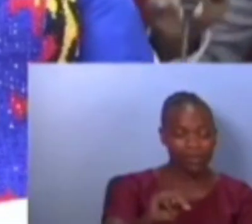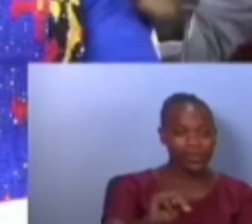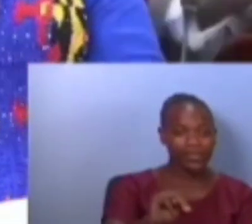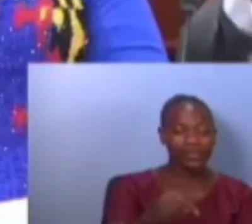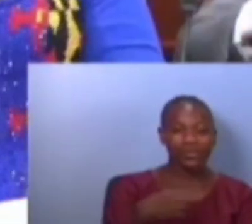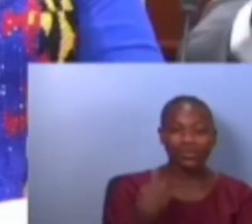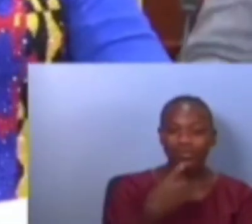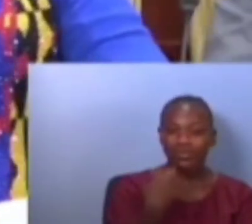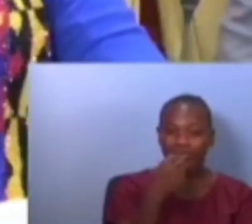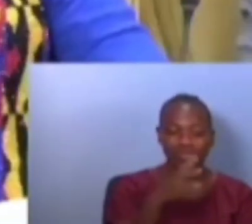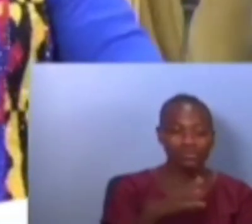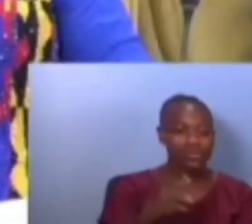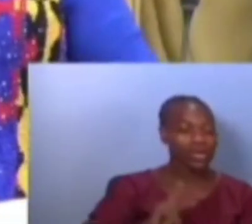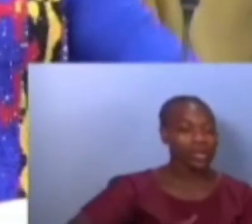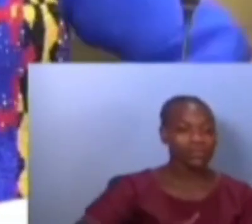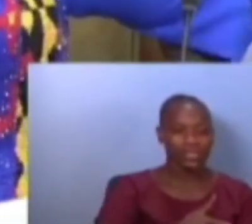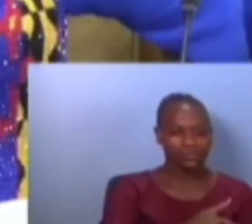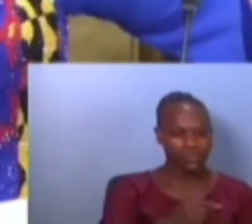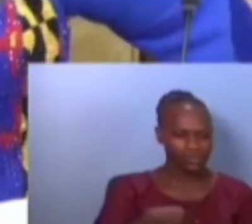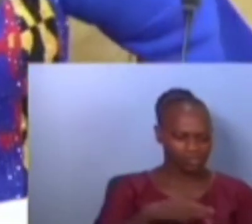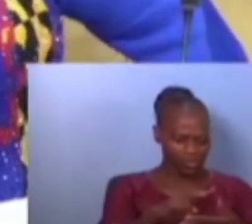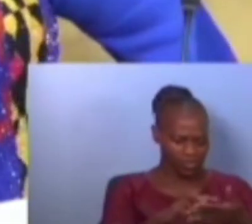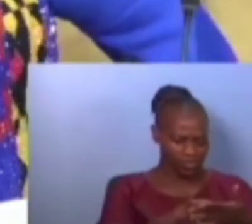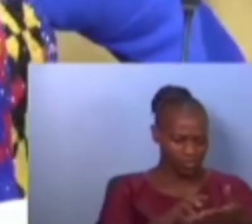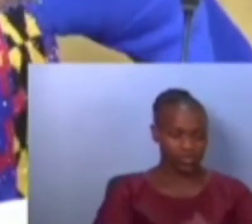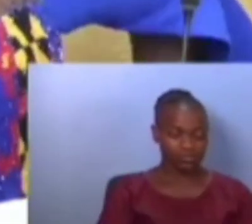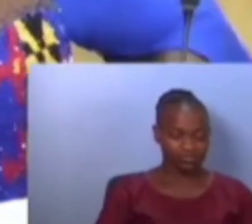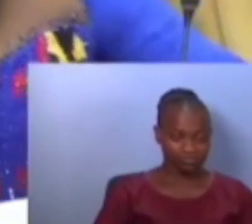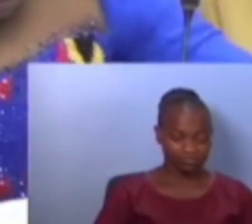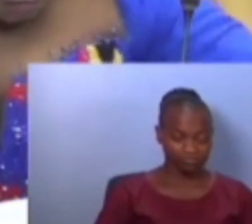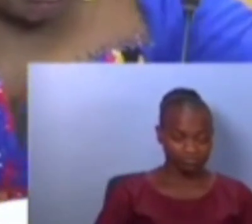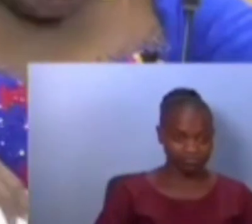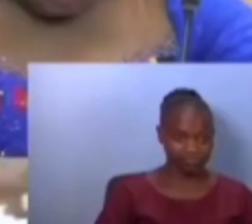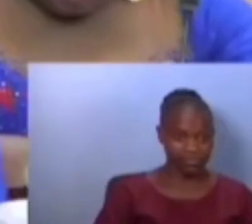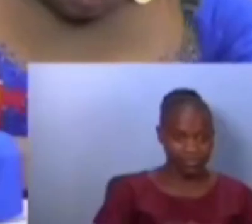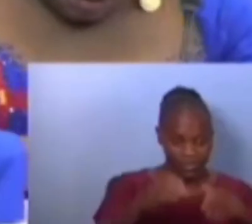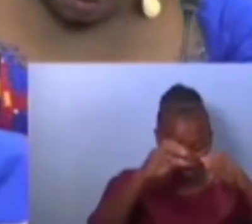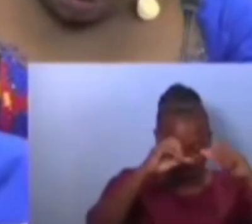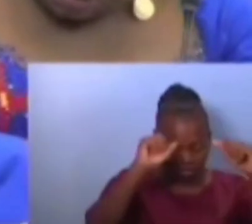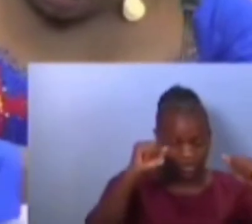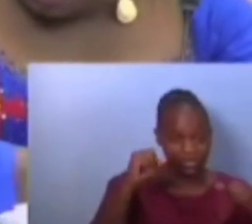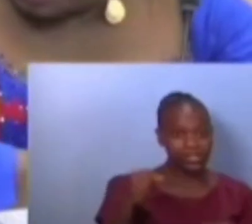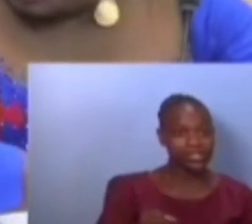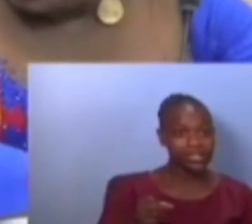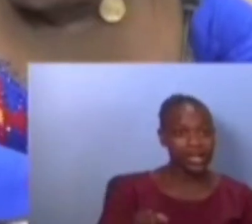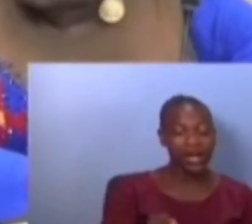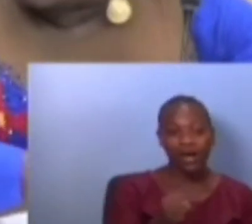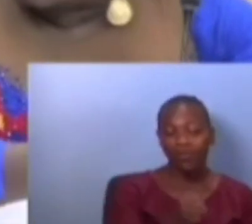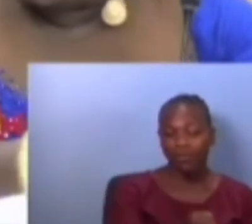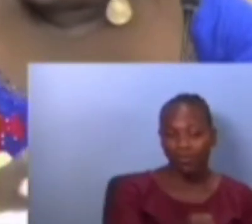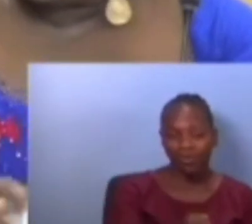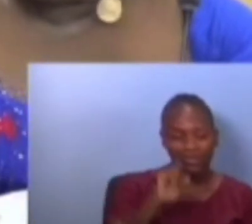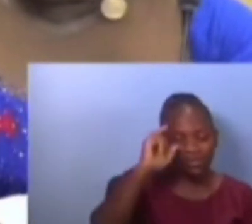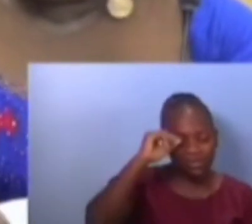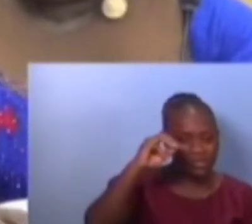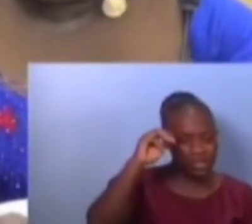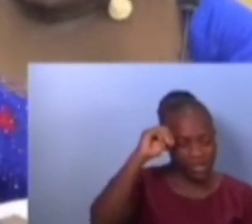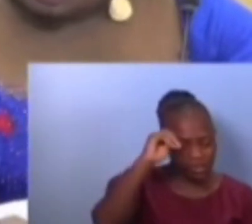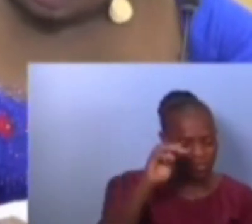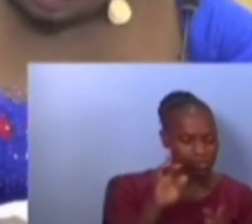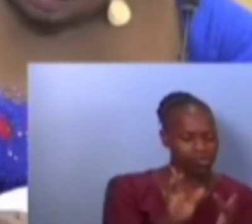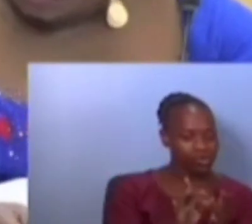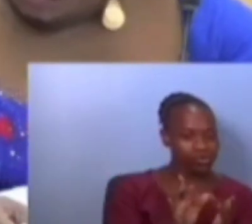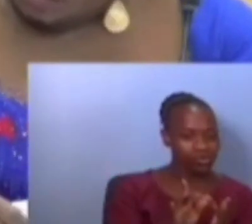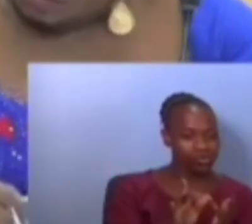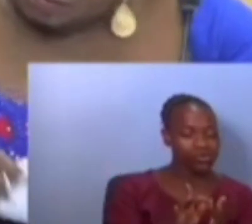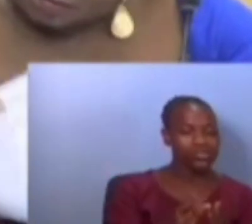Parliament. It reads, the President-elect, His Excellency John Dramani Mahama, has in consultation